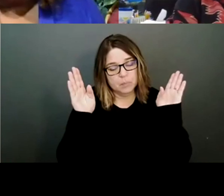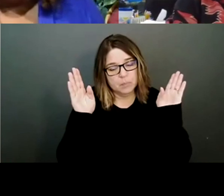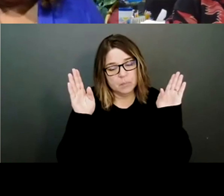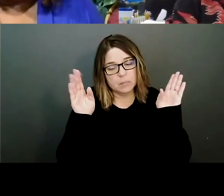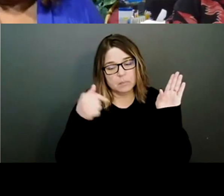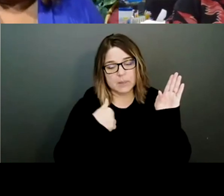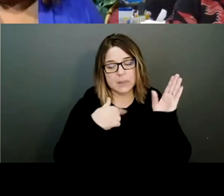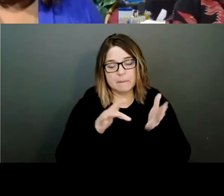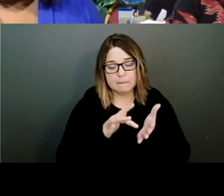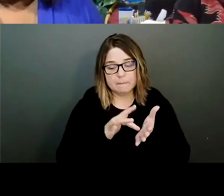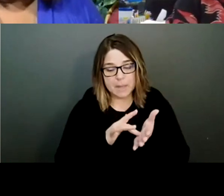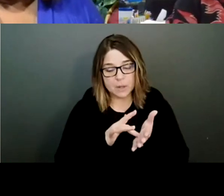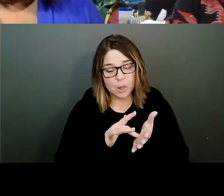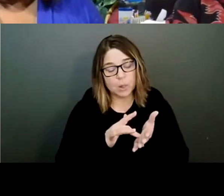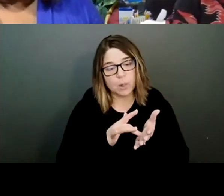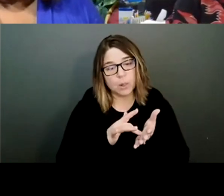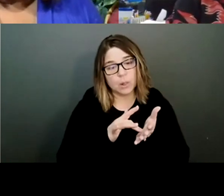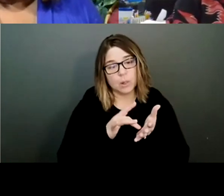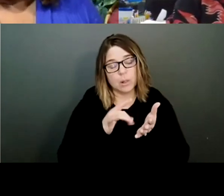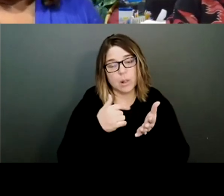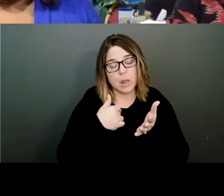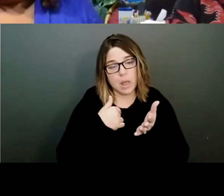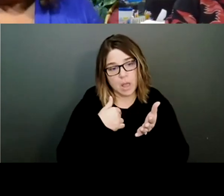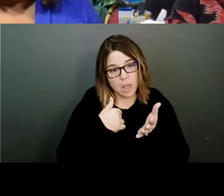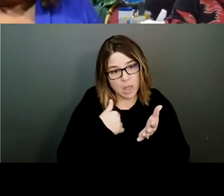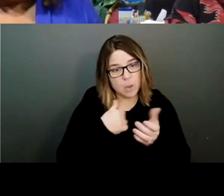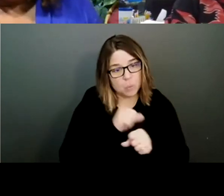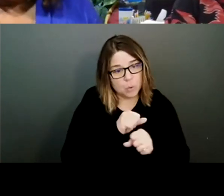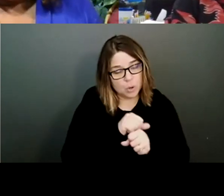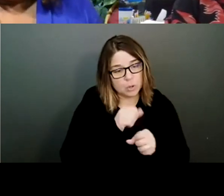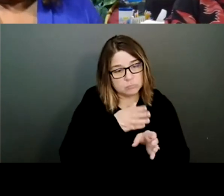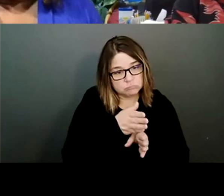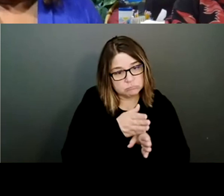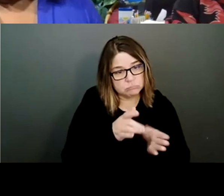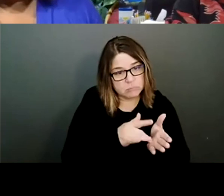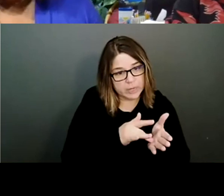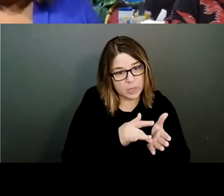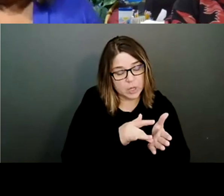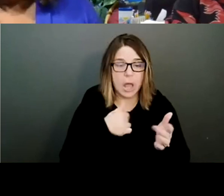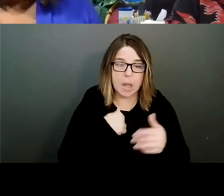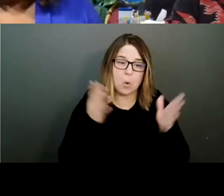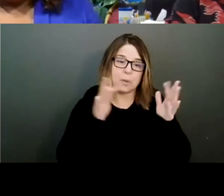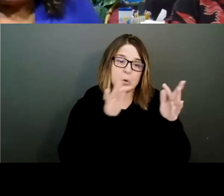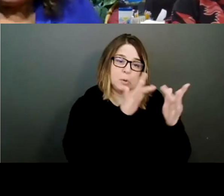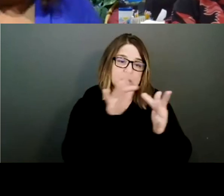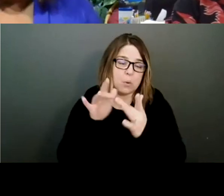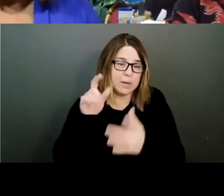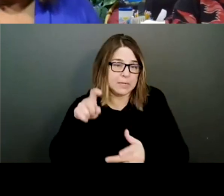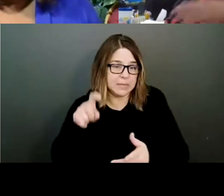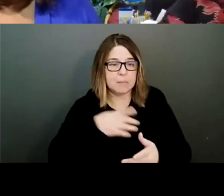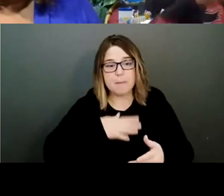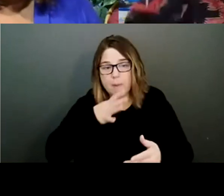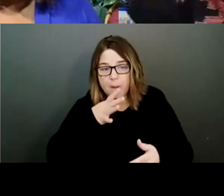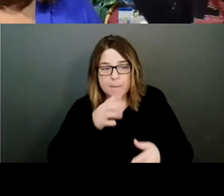work in the public. I'm open to having and reaching out when I need it, for whether it be my mom or my daughter or